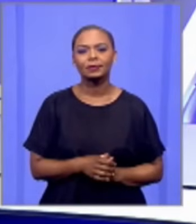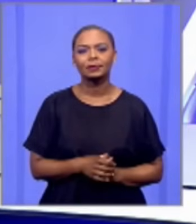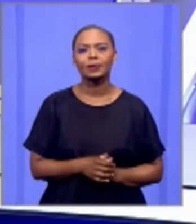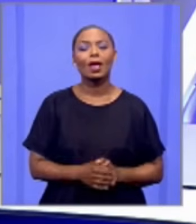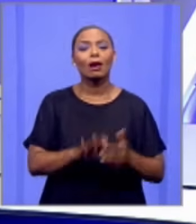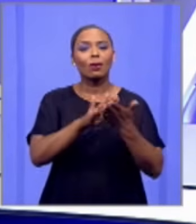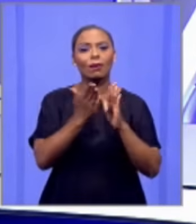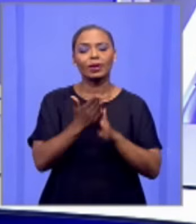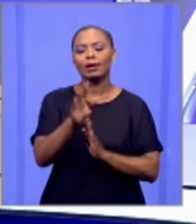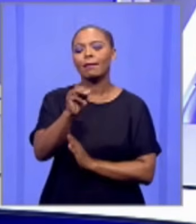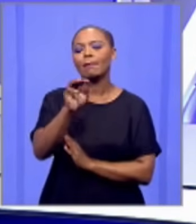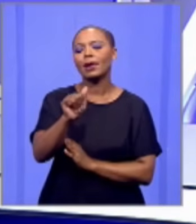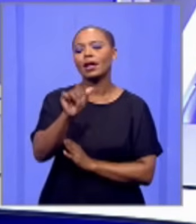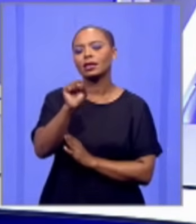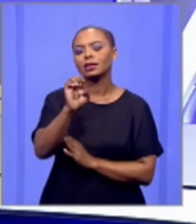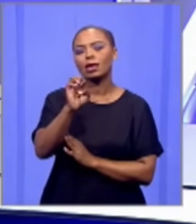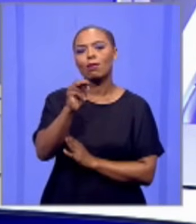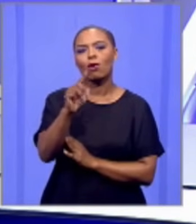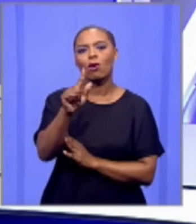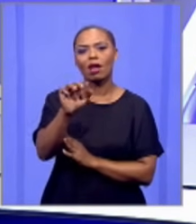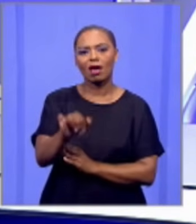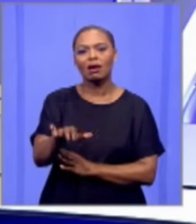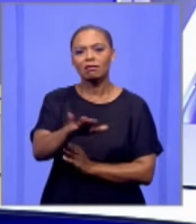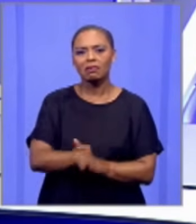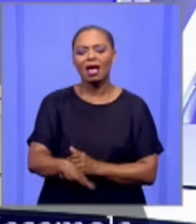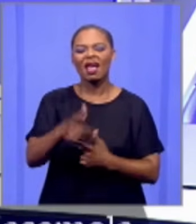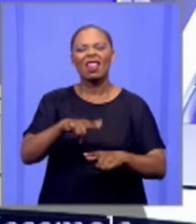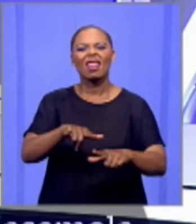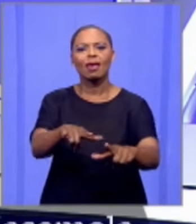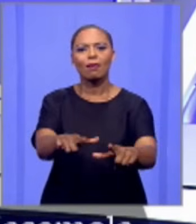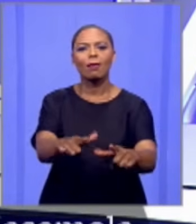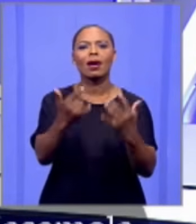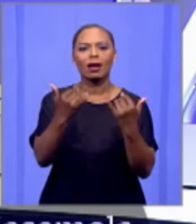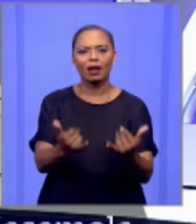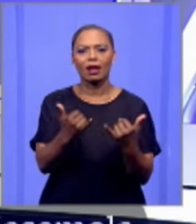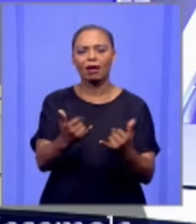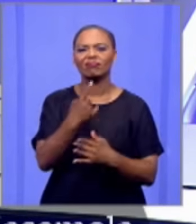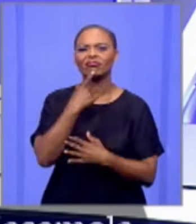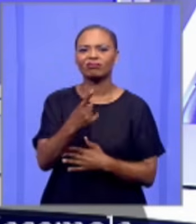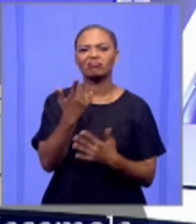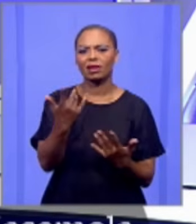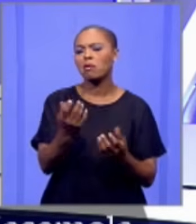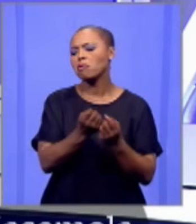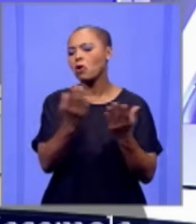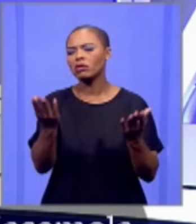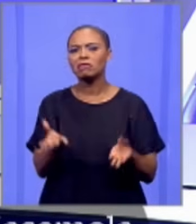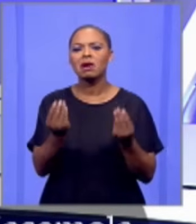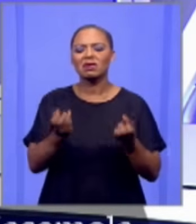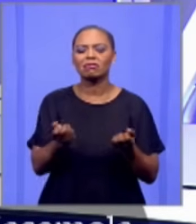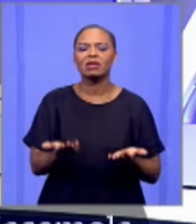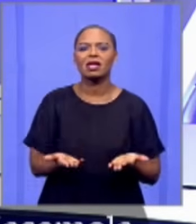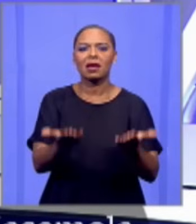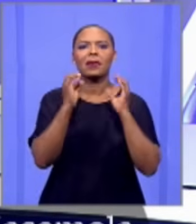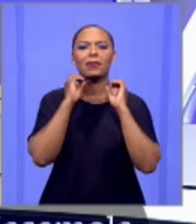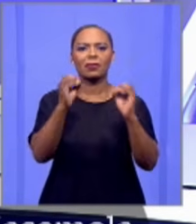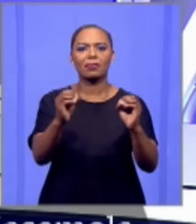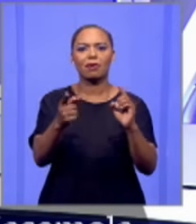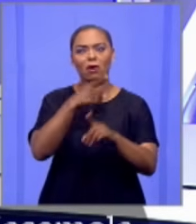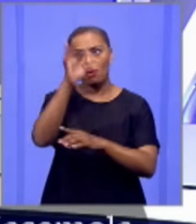Badudi ba ga Masemola ka ntlenyana ga Jane First ka Limpopo ba re ba palelwa ke go hwetša ditirelo tša motheo go tšwa setešeng